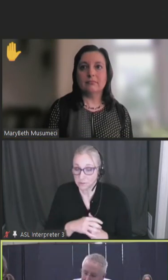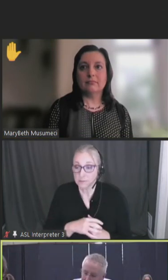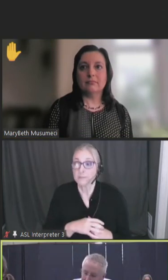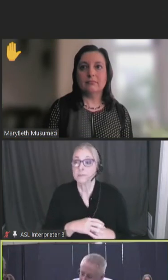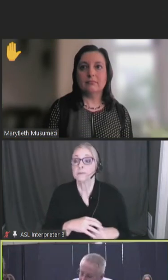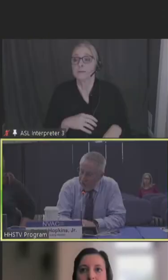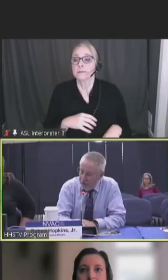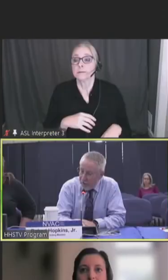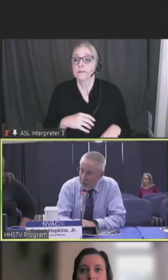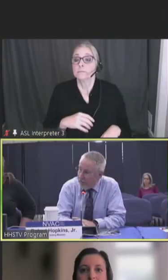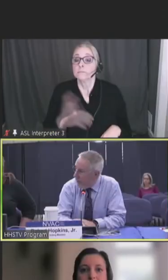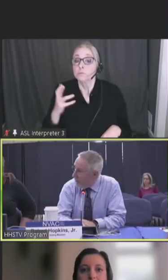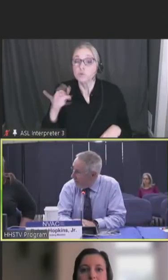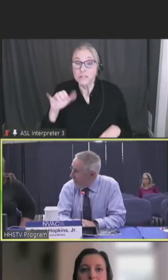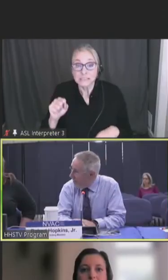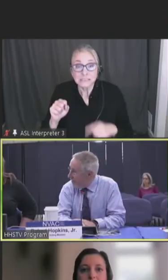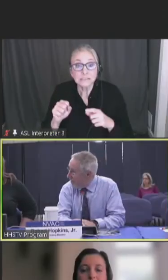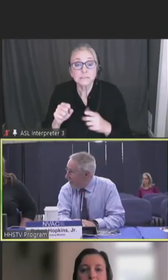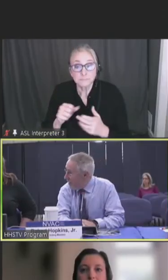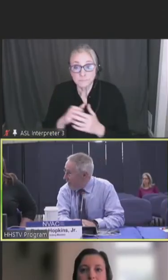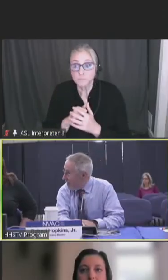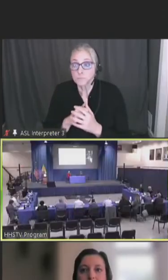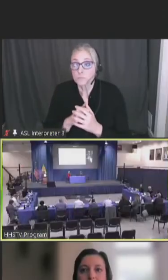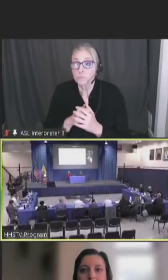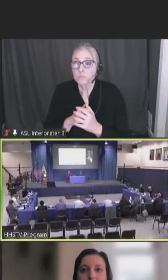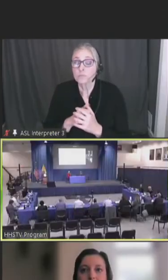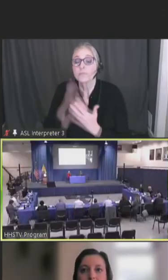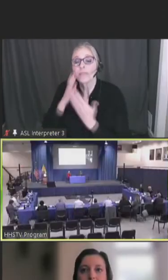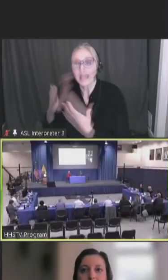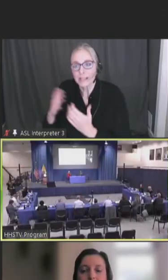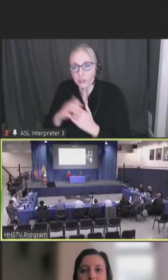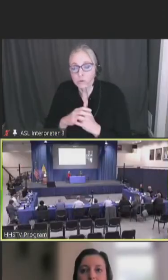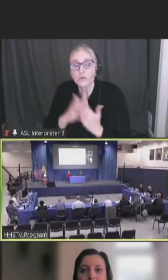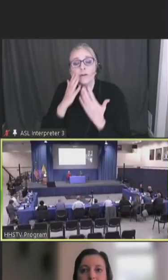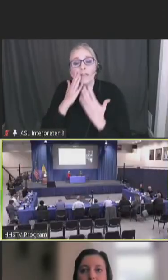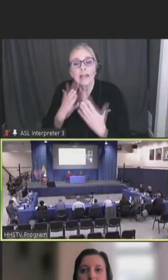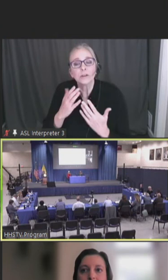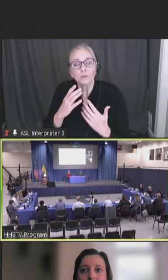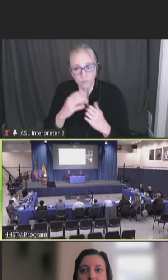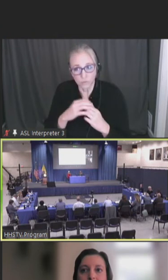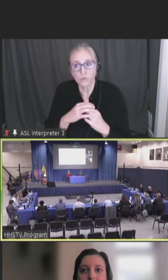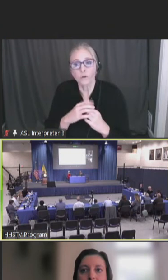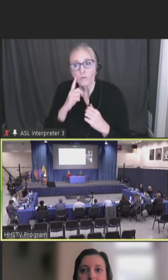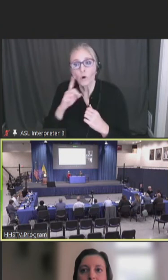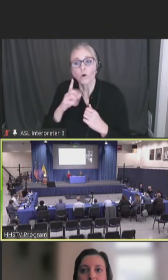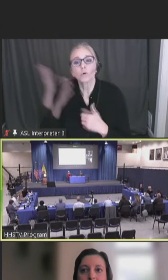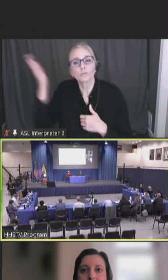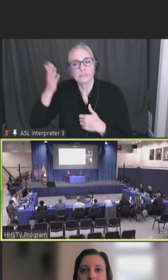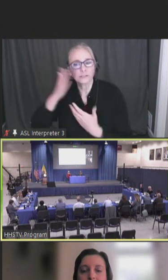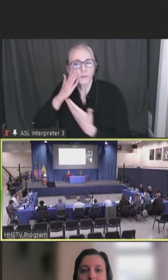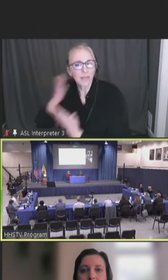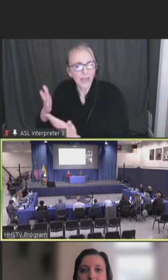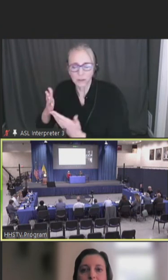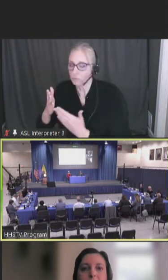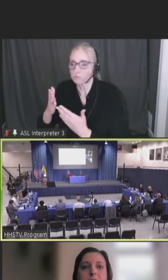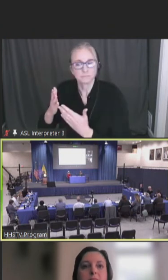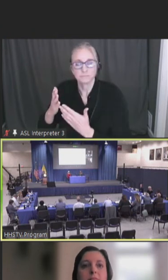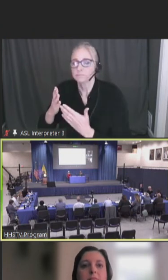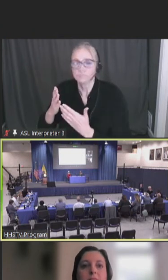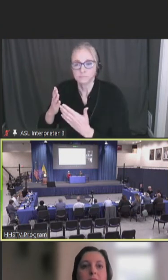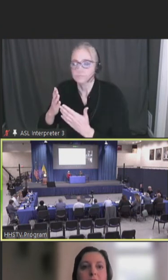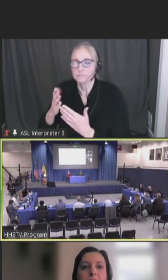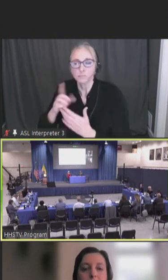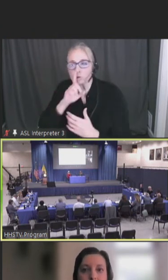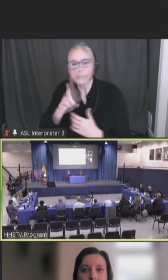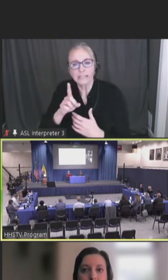Chris Harrisman. Thank you. And thank you for your presentations. They were really